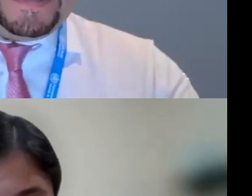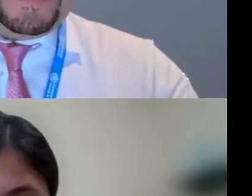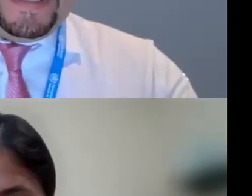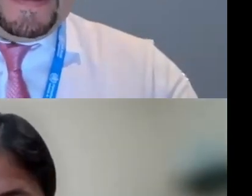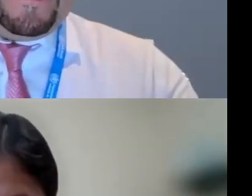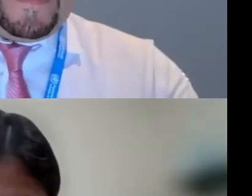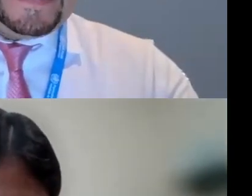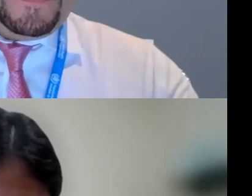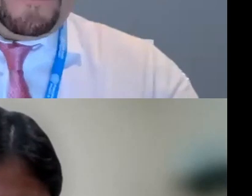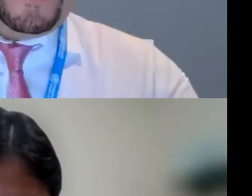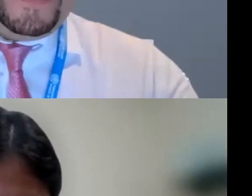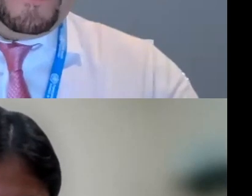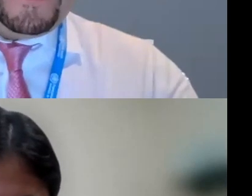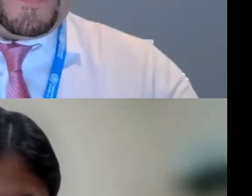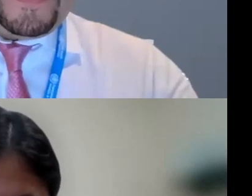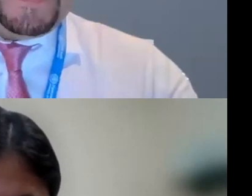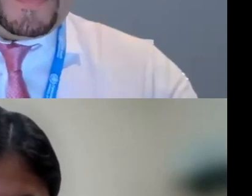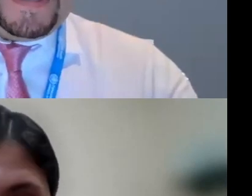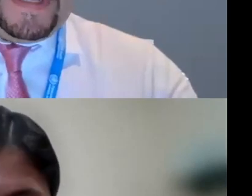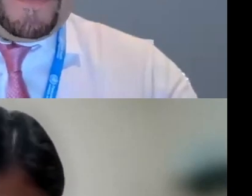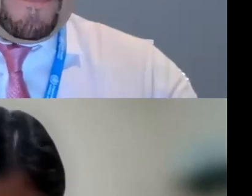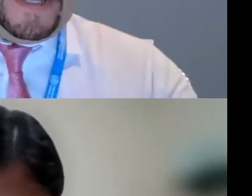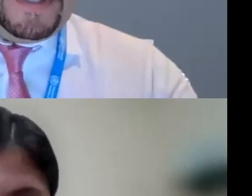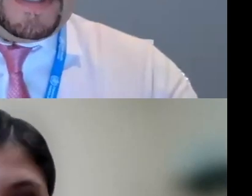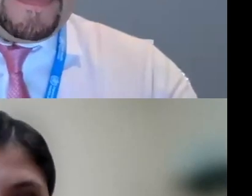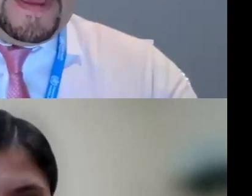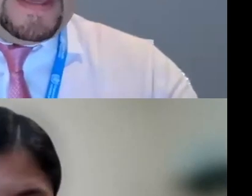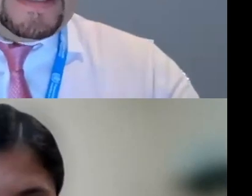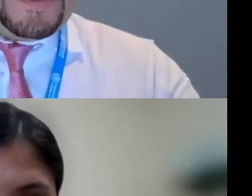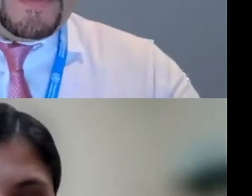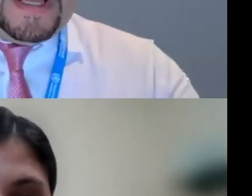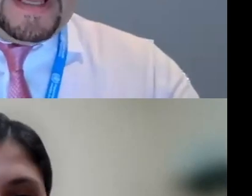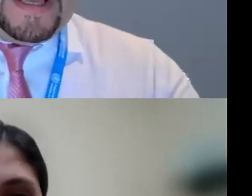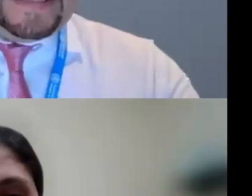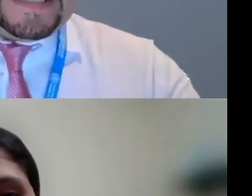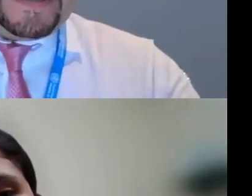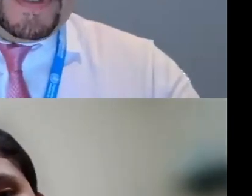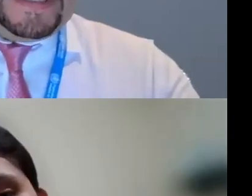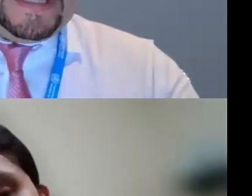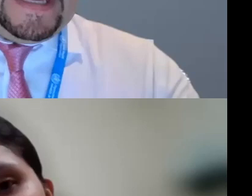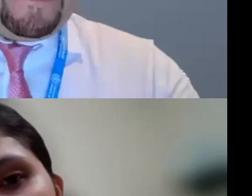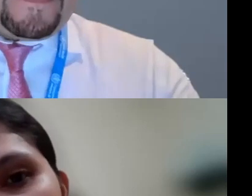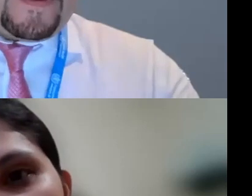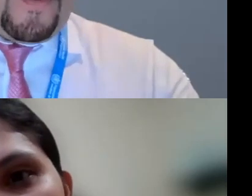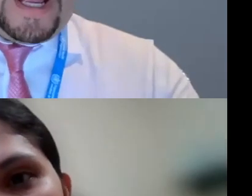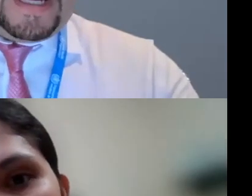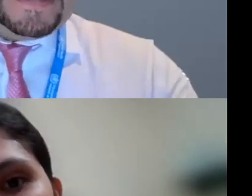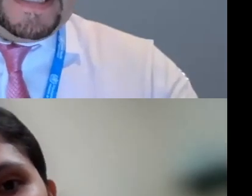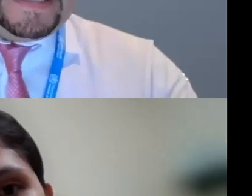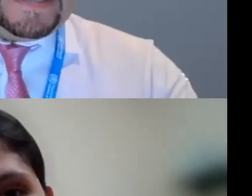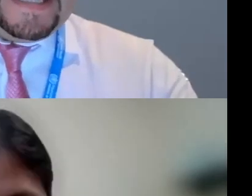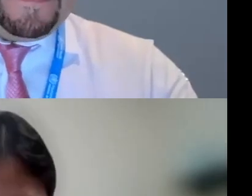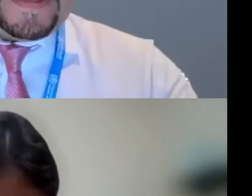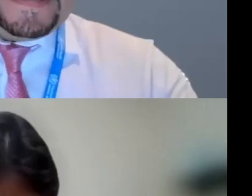to stick to the maximum of 2 minutes for response and reflections. So I'll start with Juan